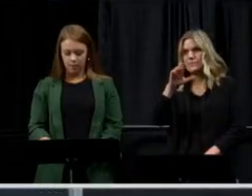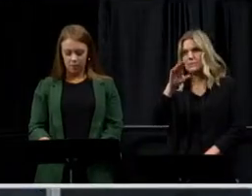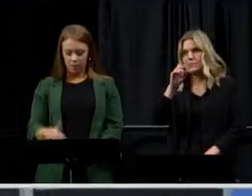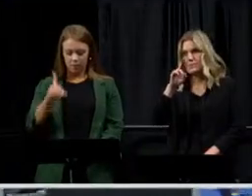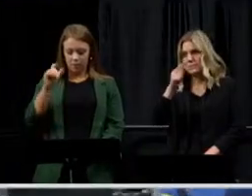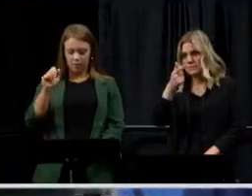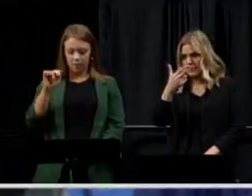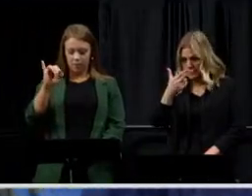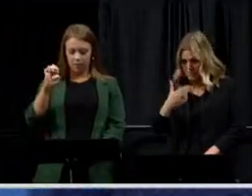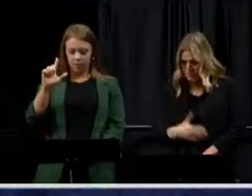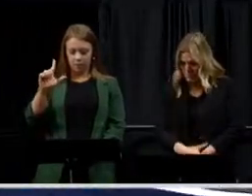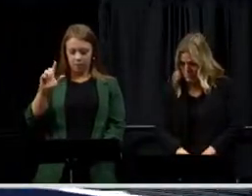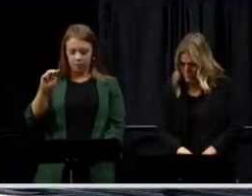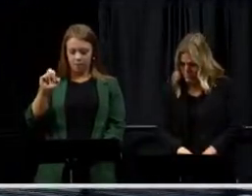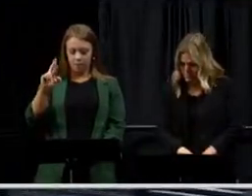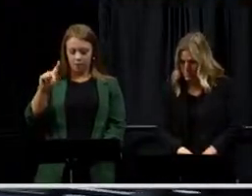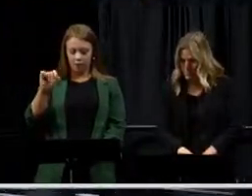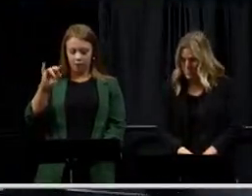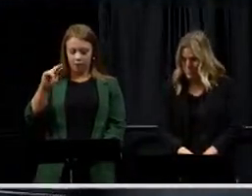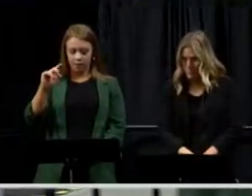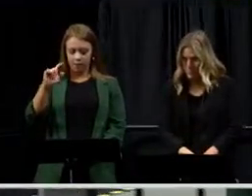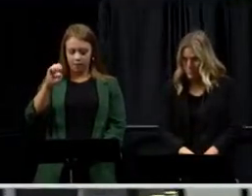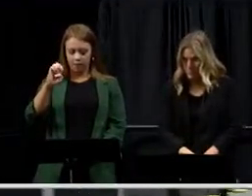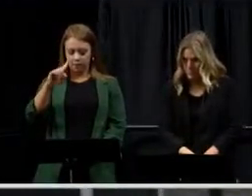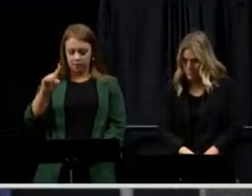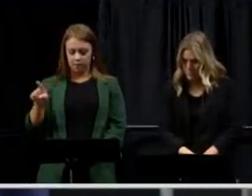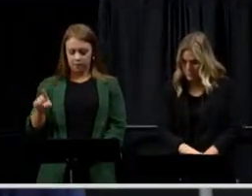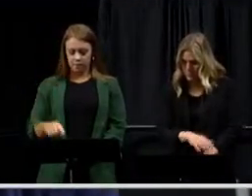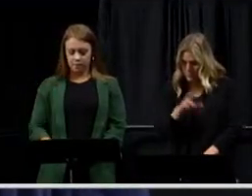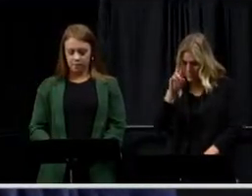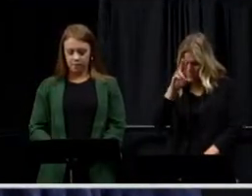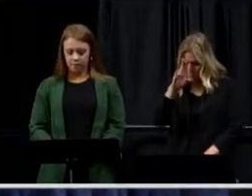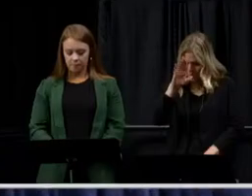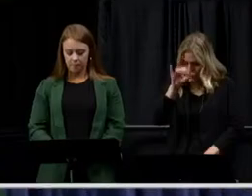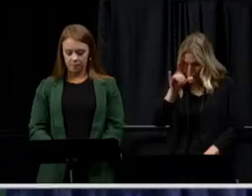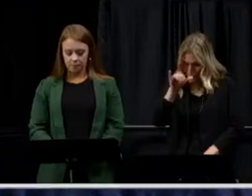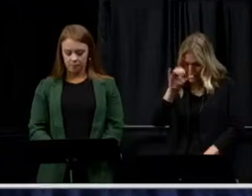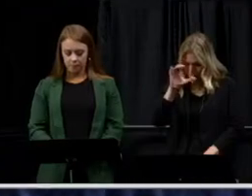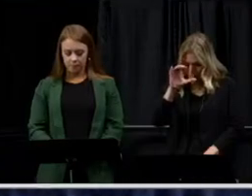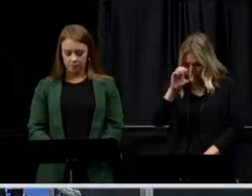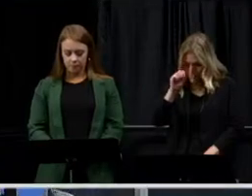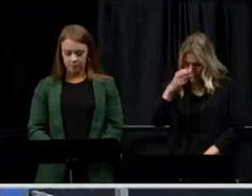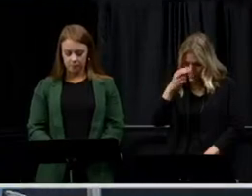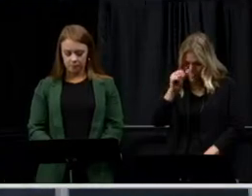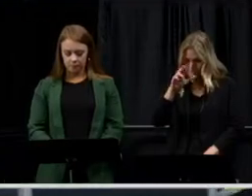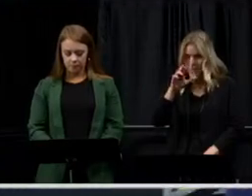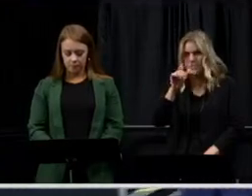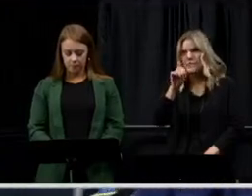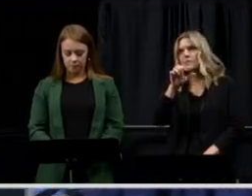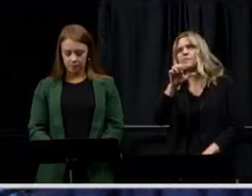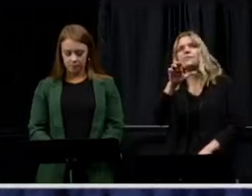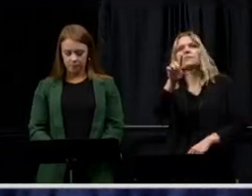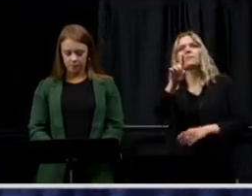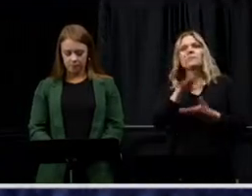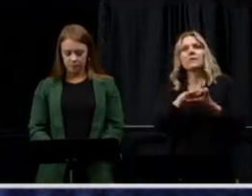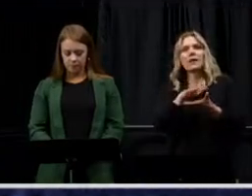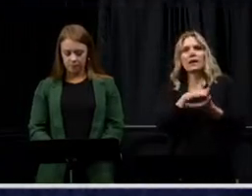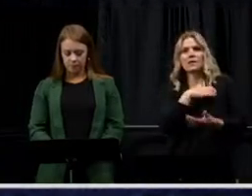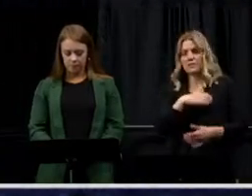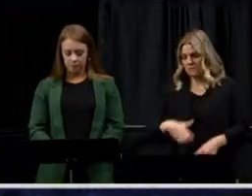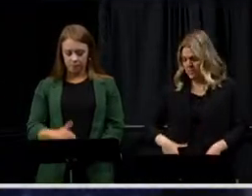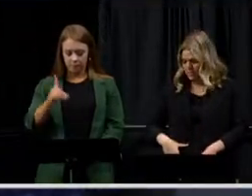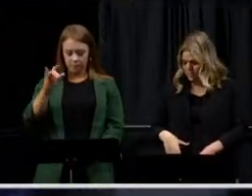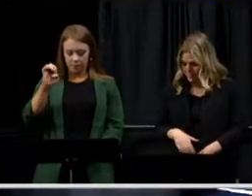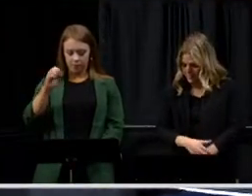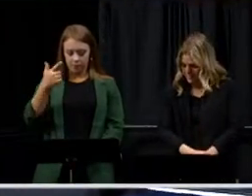Daniel Ortiz Martinez. Ruby Caitlin Sherrard, Academy Ambassador.